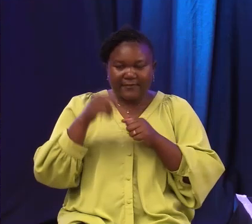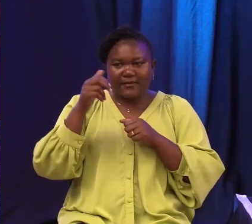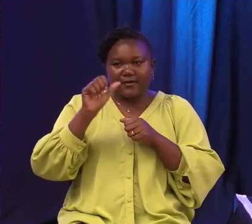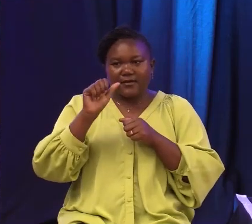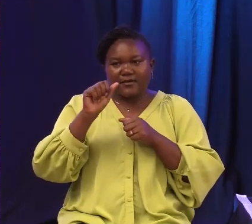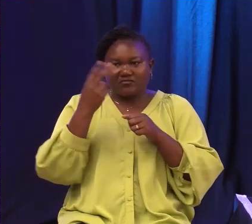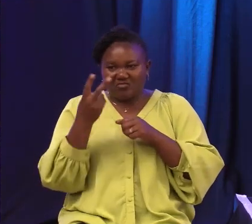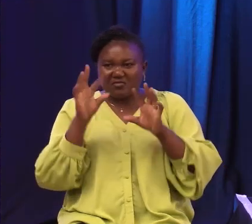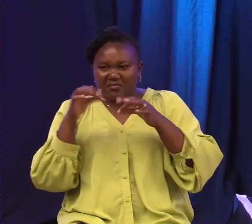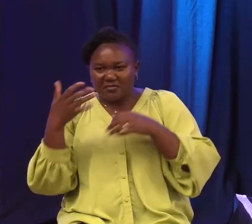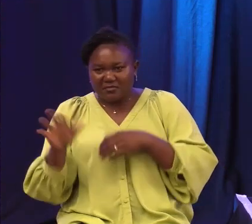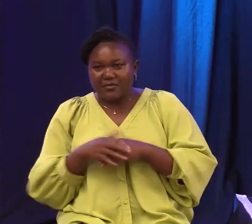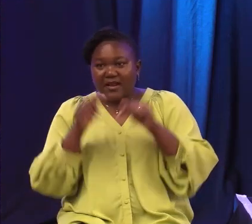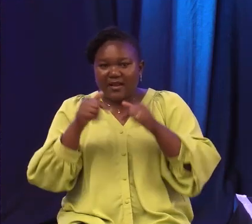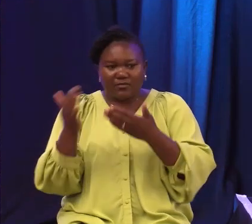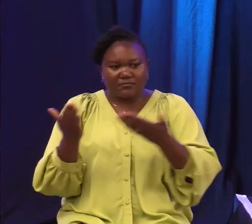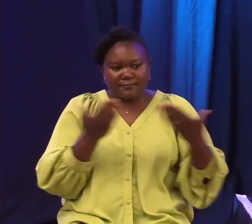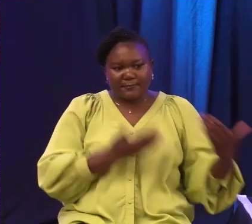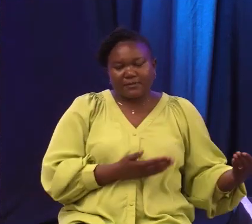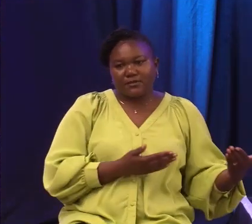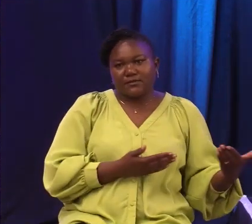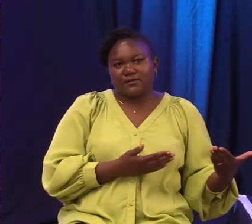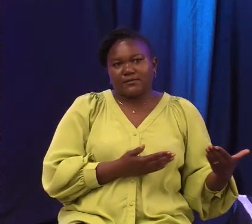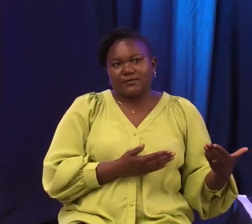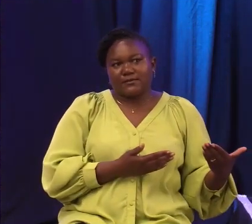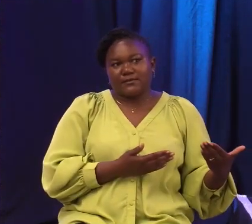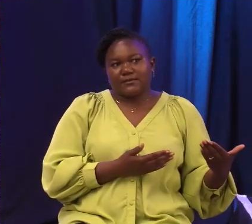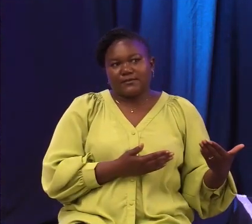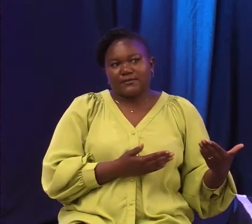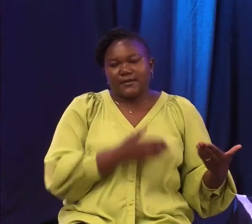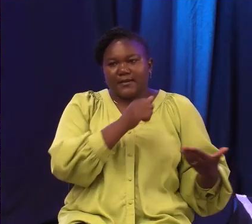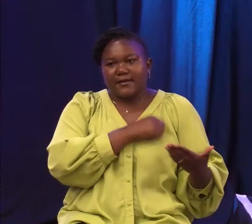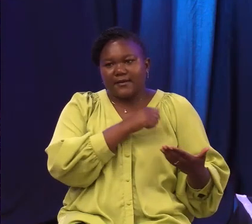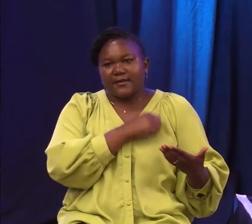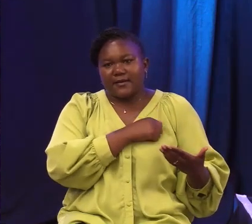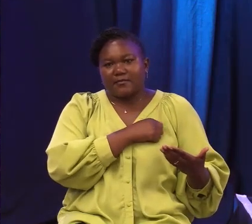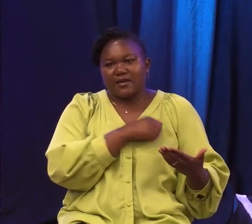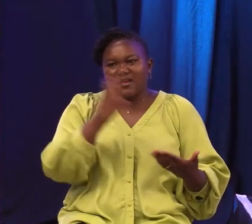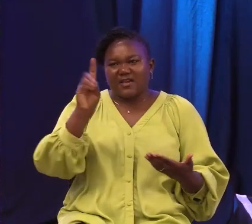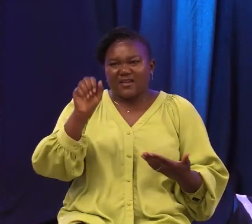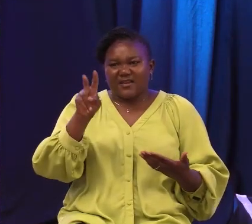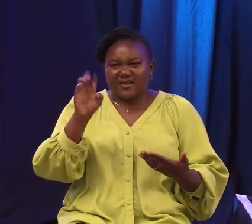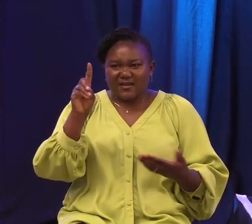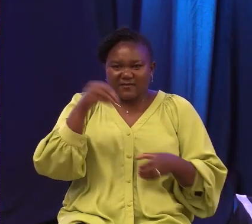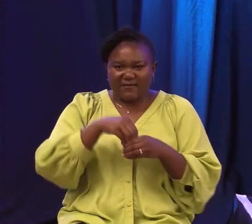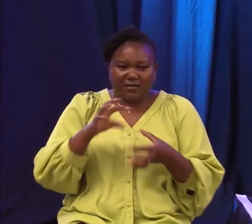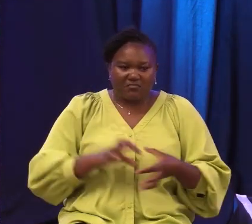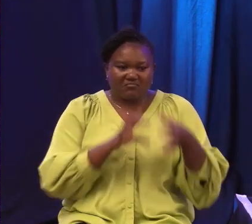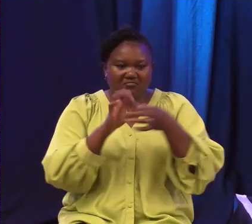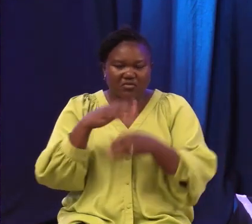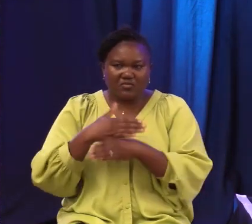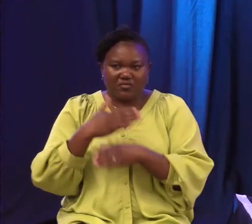anthem. Up next, I would like to call upon Ms. Aurelia David for the stakeholder networking,